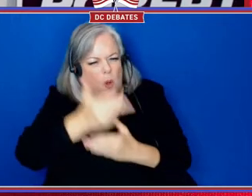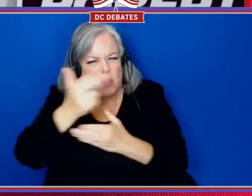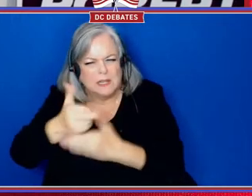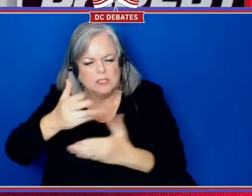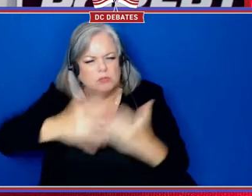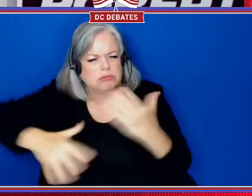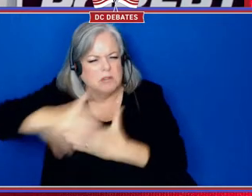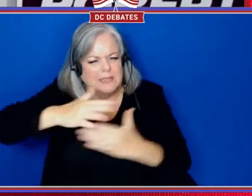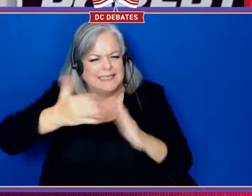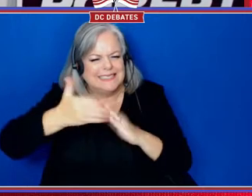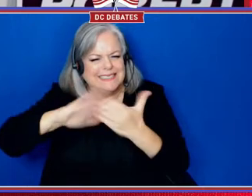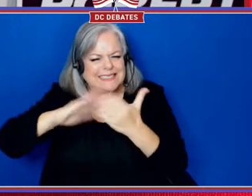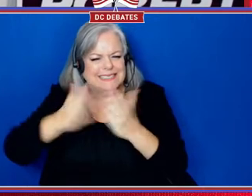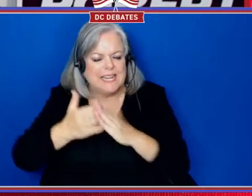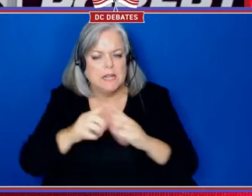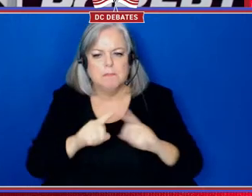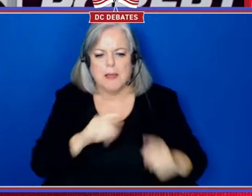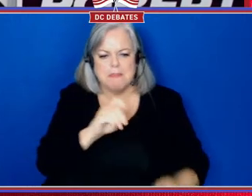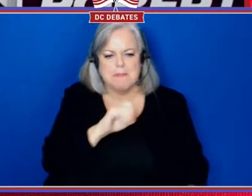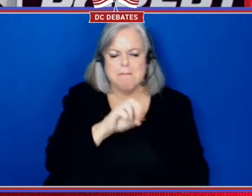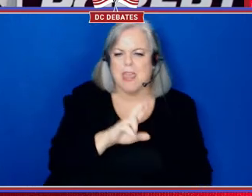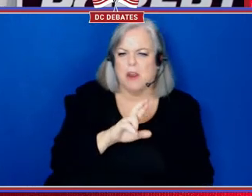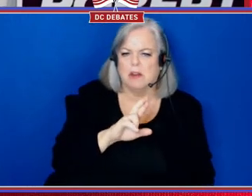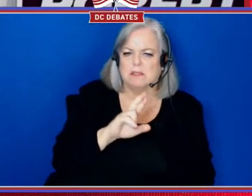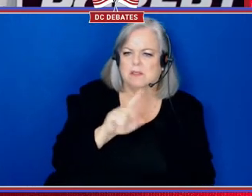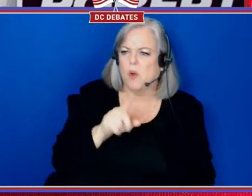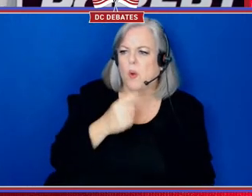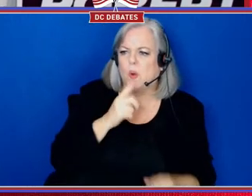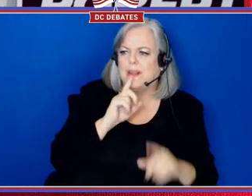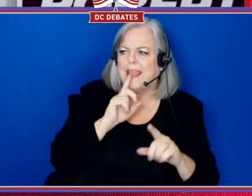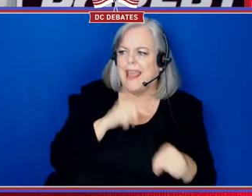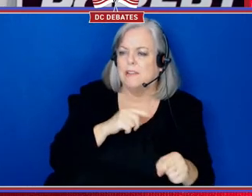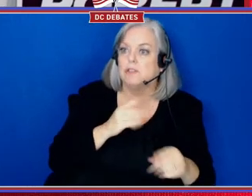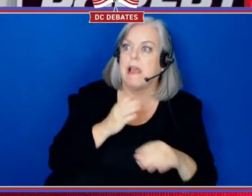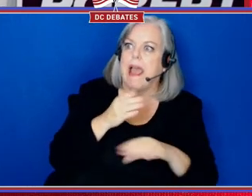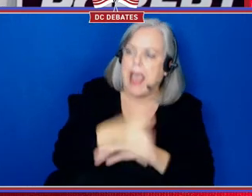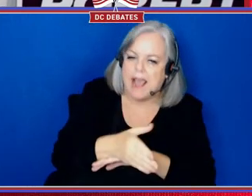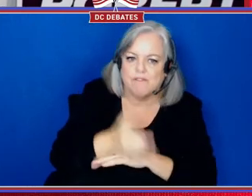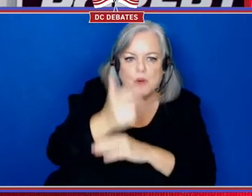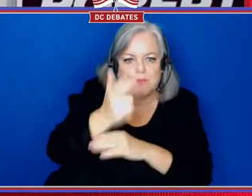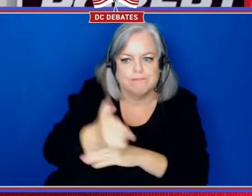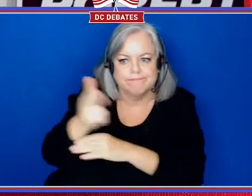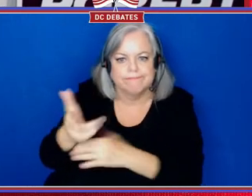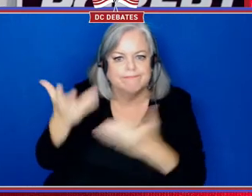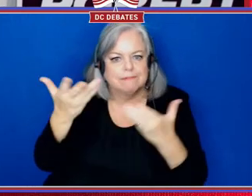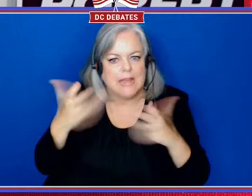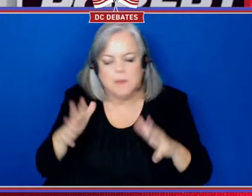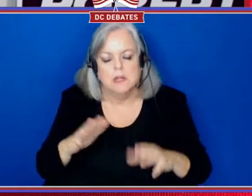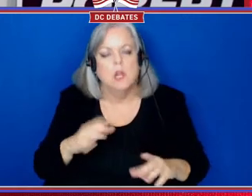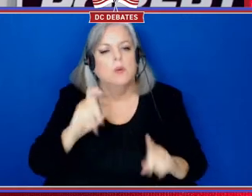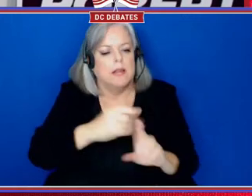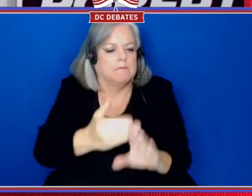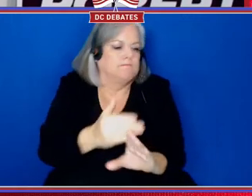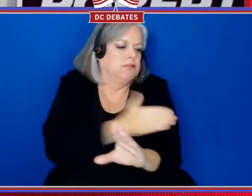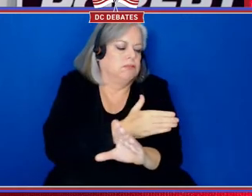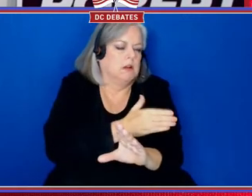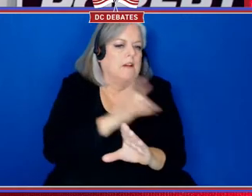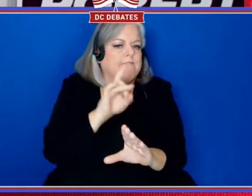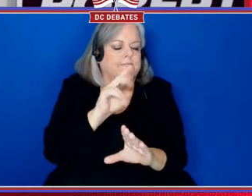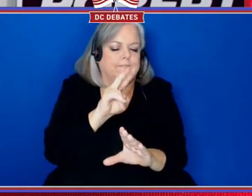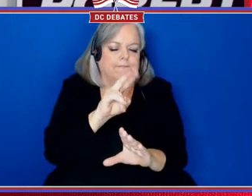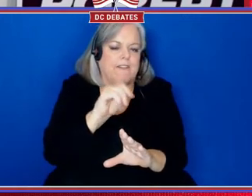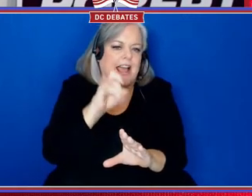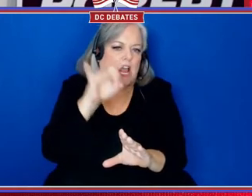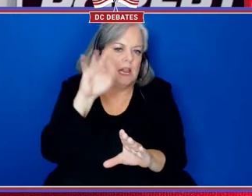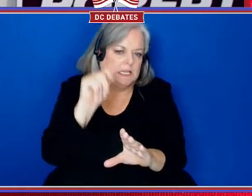only answer talking about what we need to do after those bullets have flown. We have got to get in front of violent crime. That is why I have